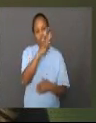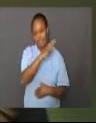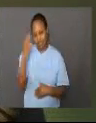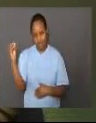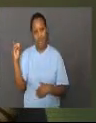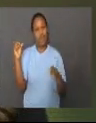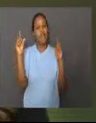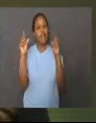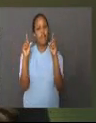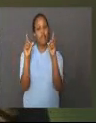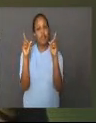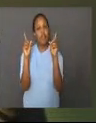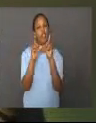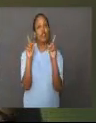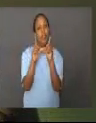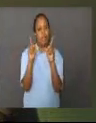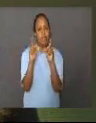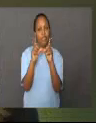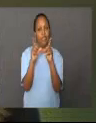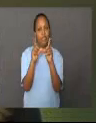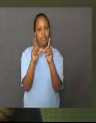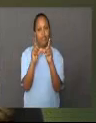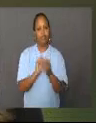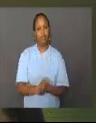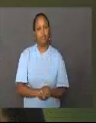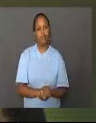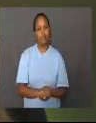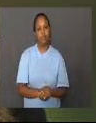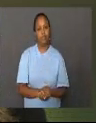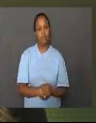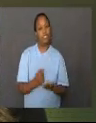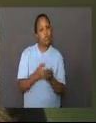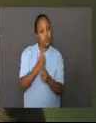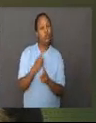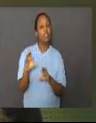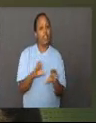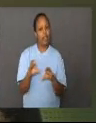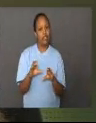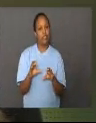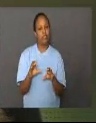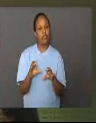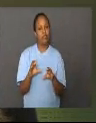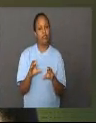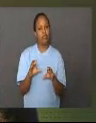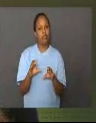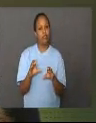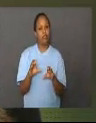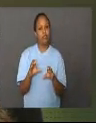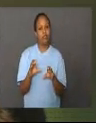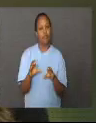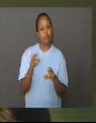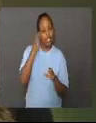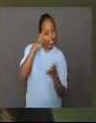and equitability, let us be sure as we move on that we do